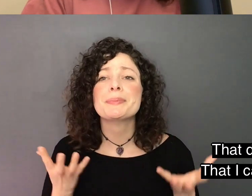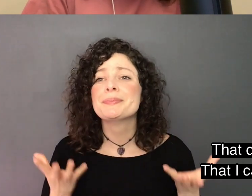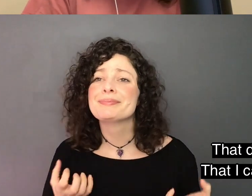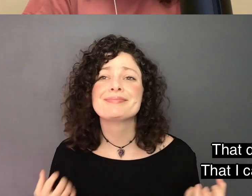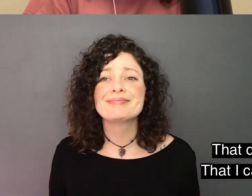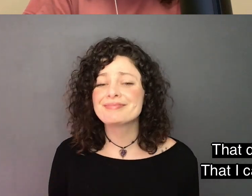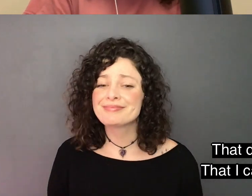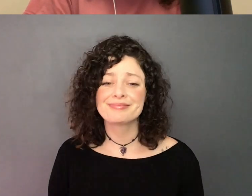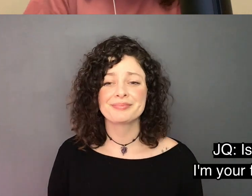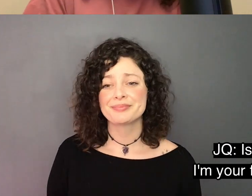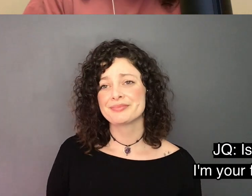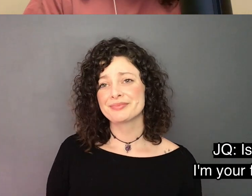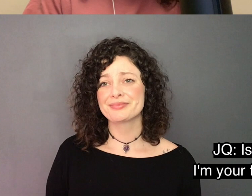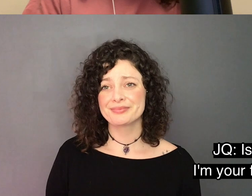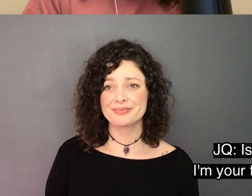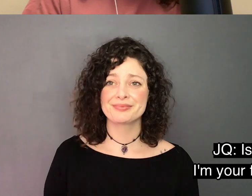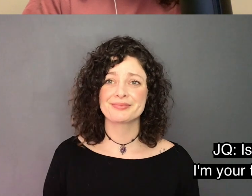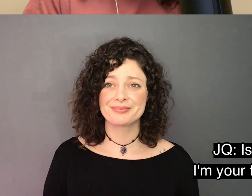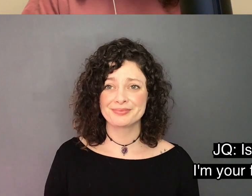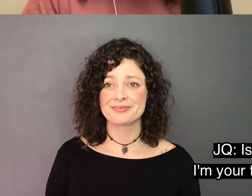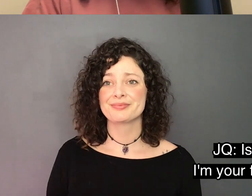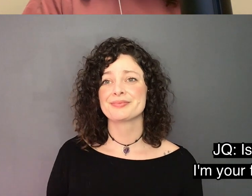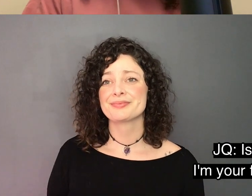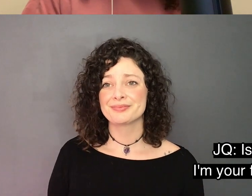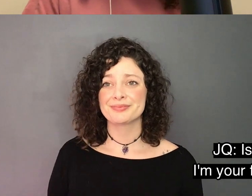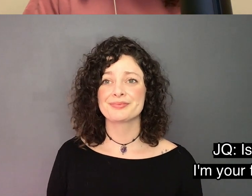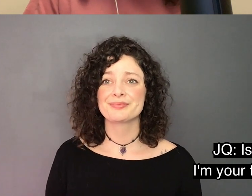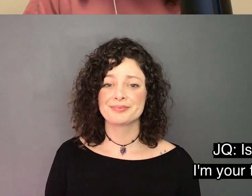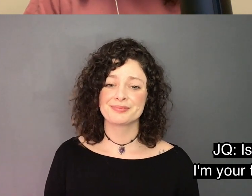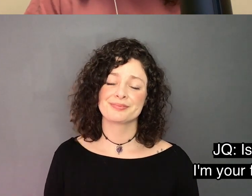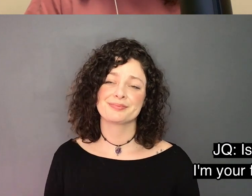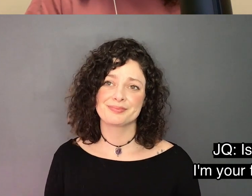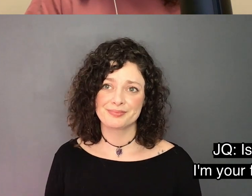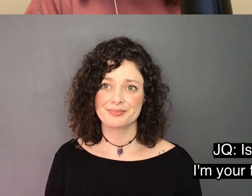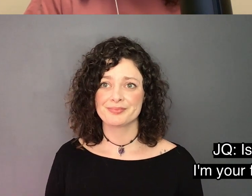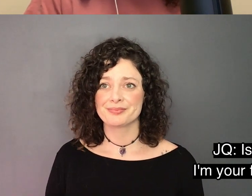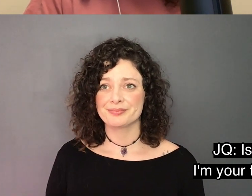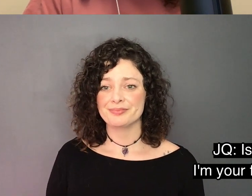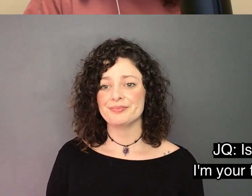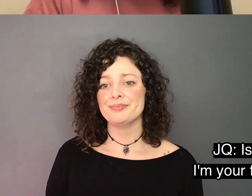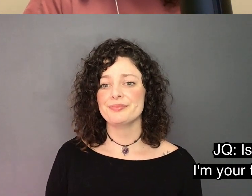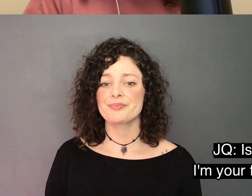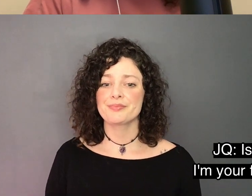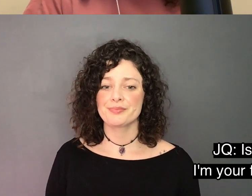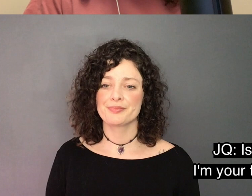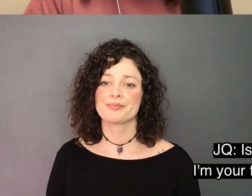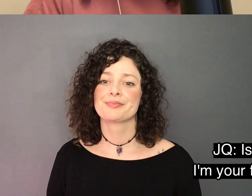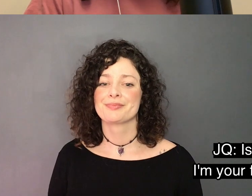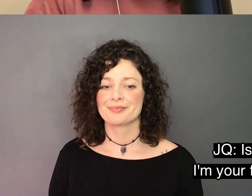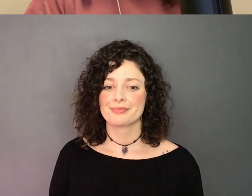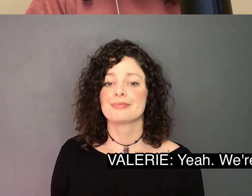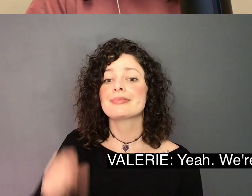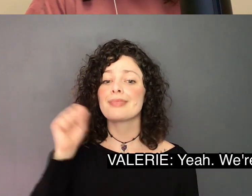I can't still dream. Is it really true? I'm your